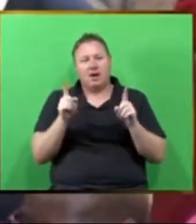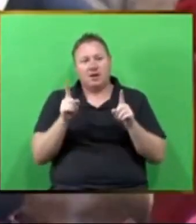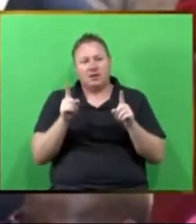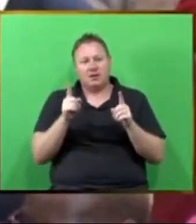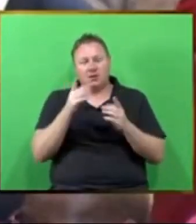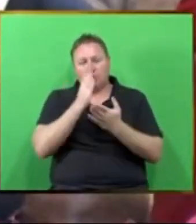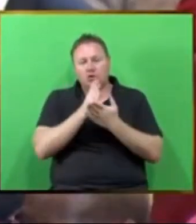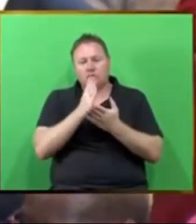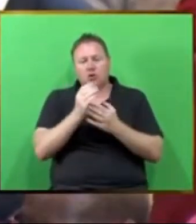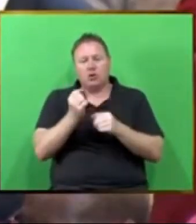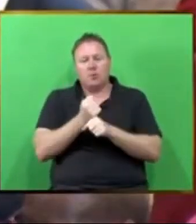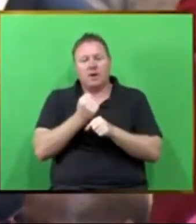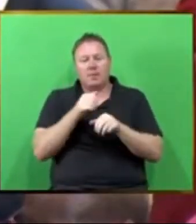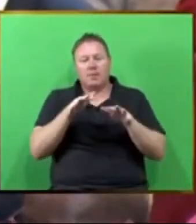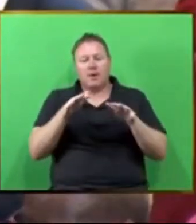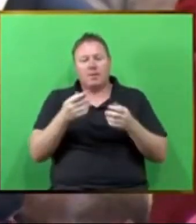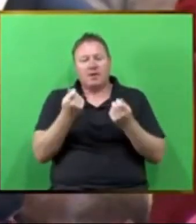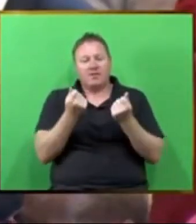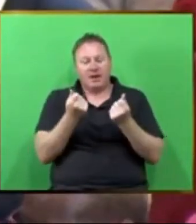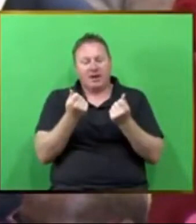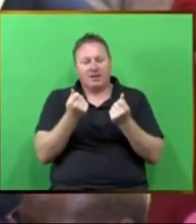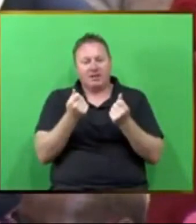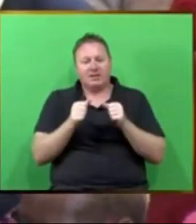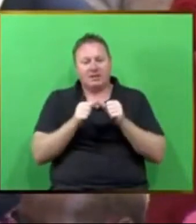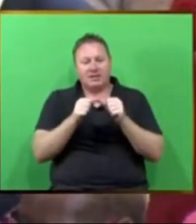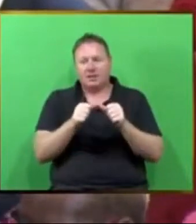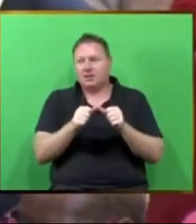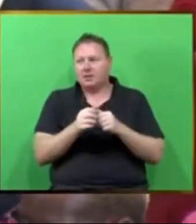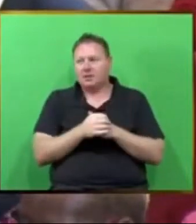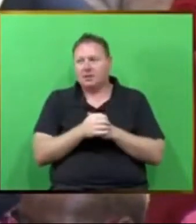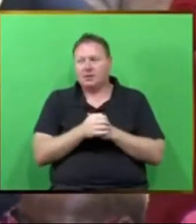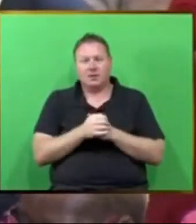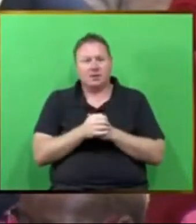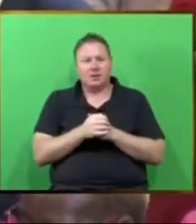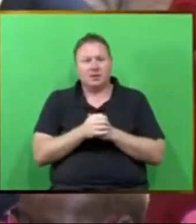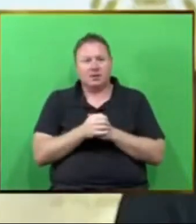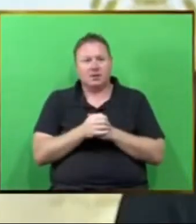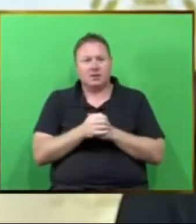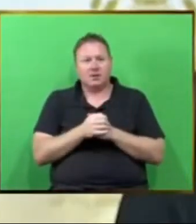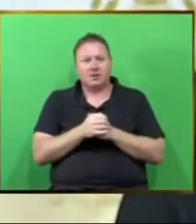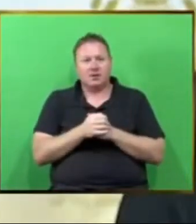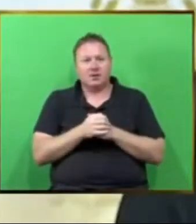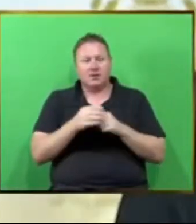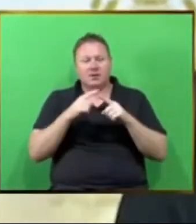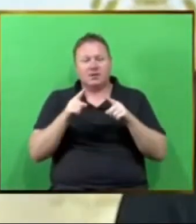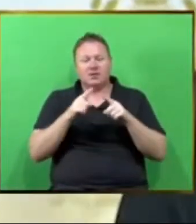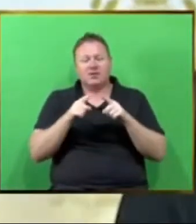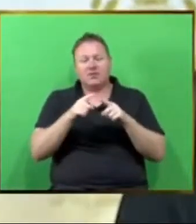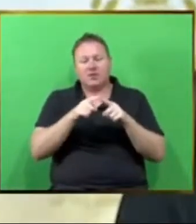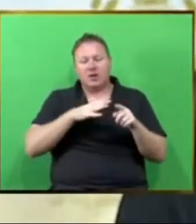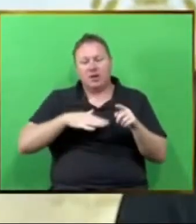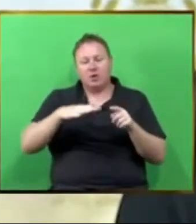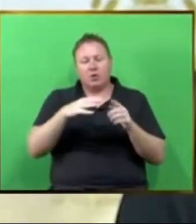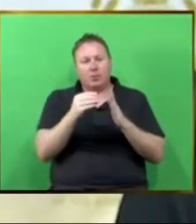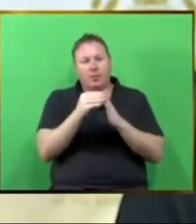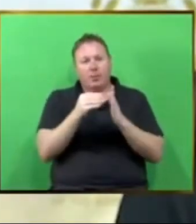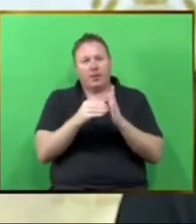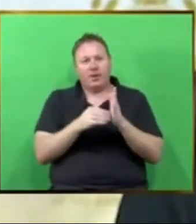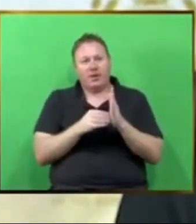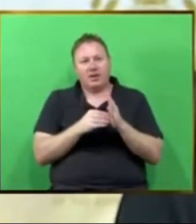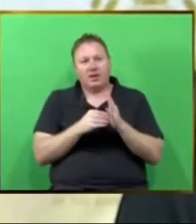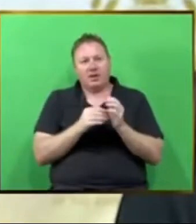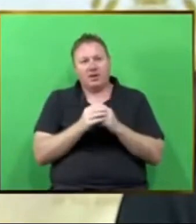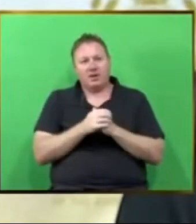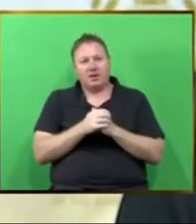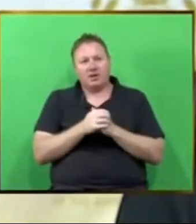ensure public finances remain sustainable, the reductions are maintained to several other grants baseline, although